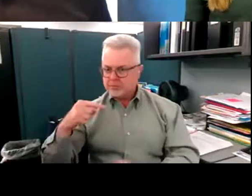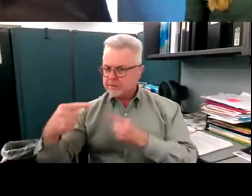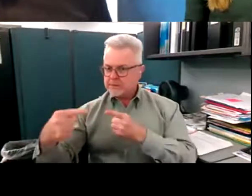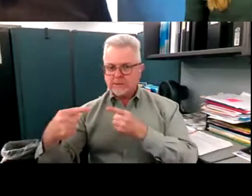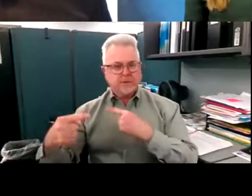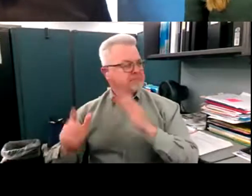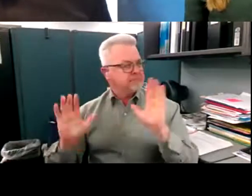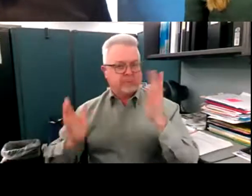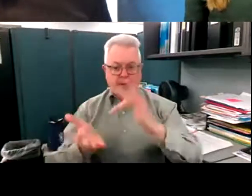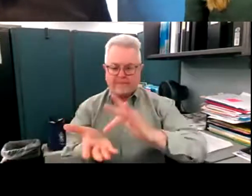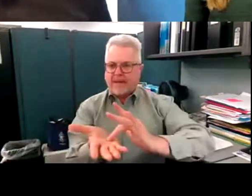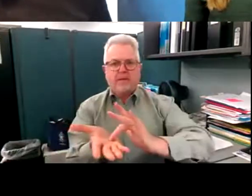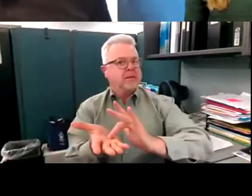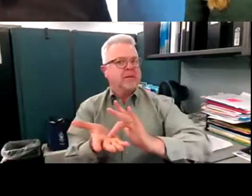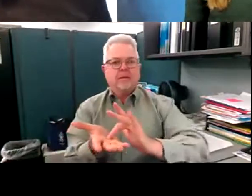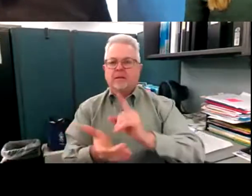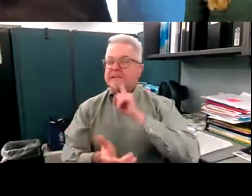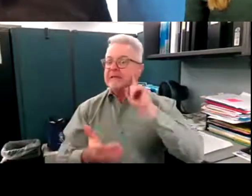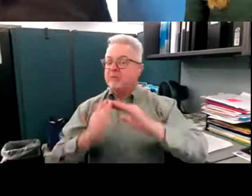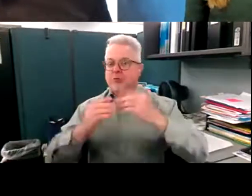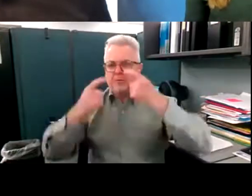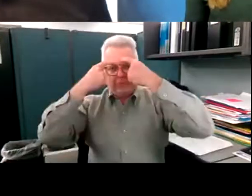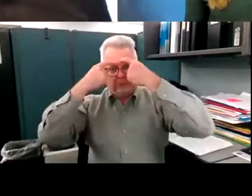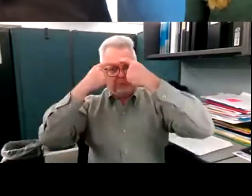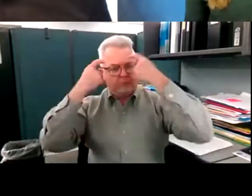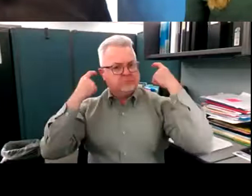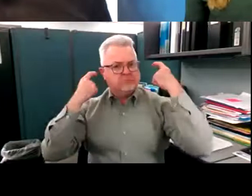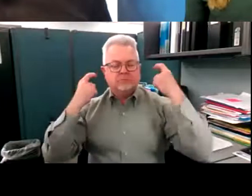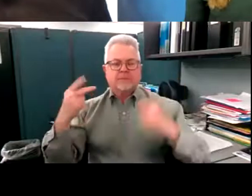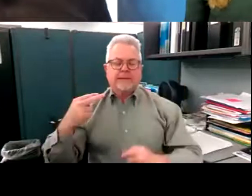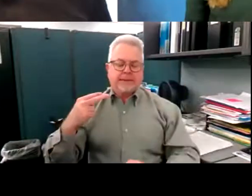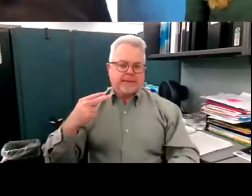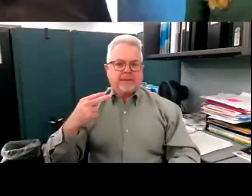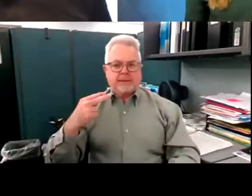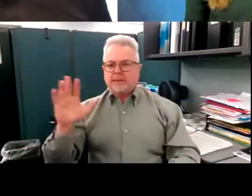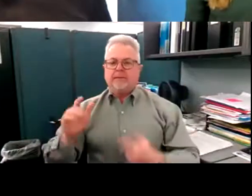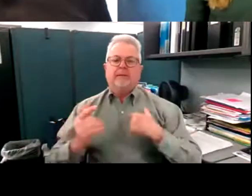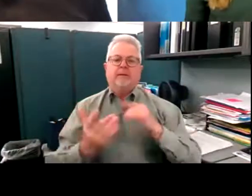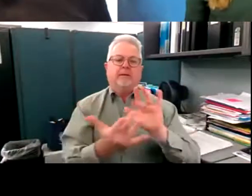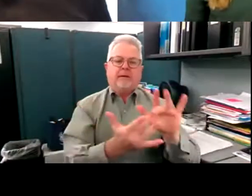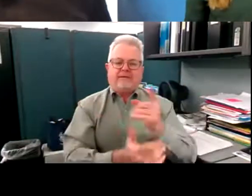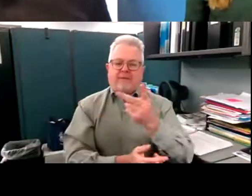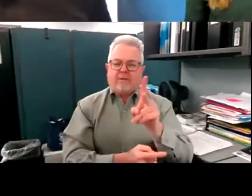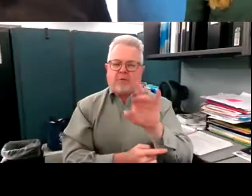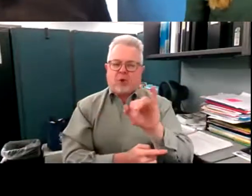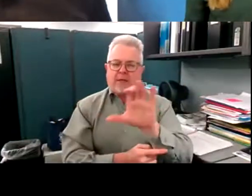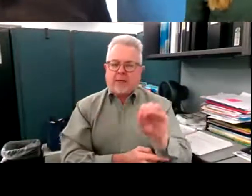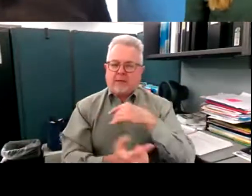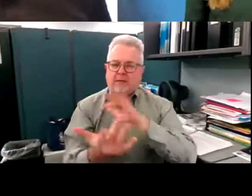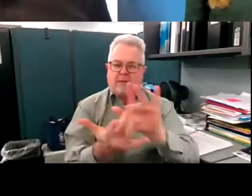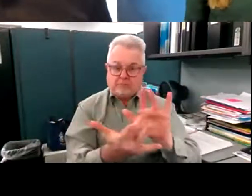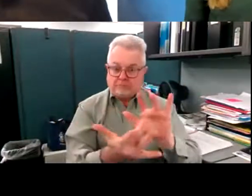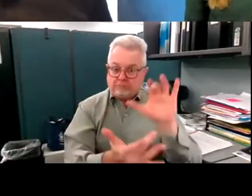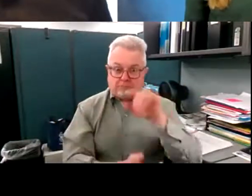but there are some people that were really struggling with VRI because of the communication. So, and we're having